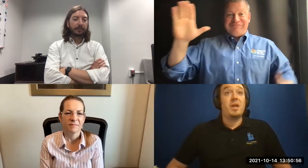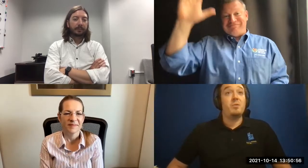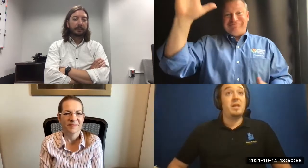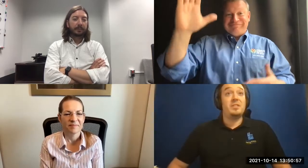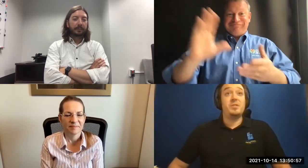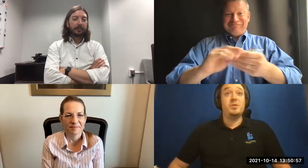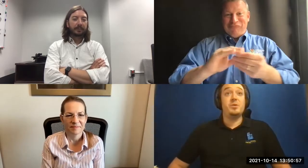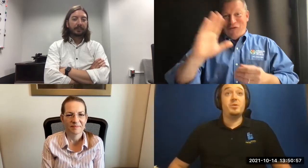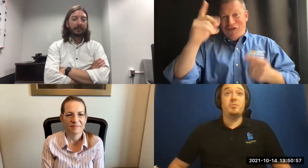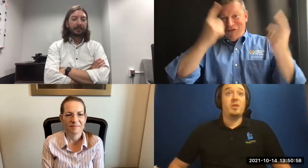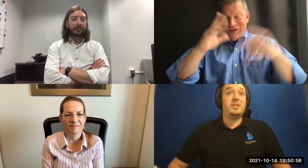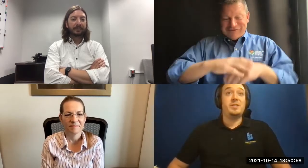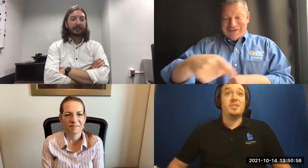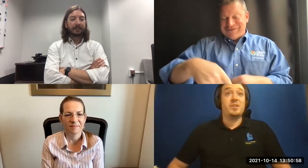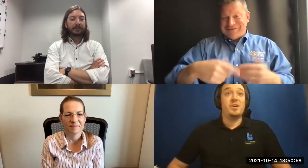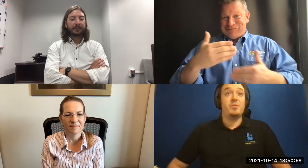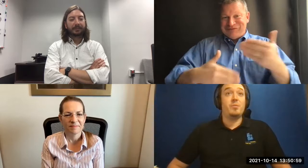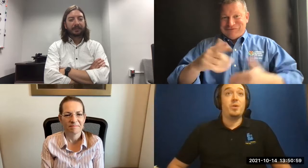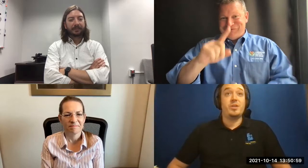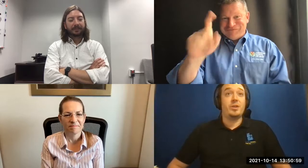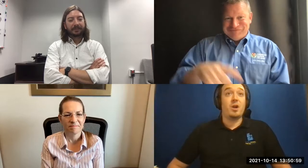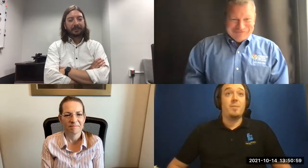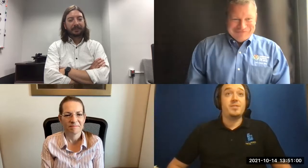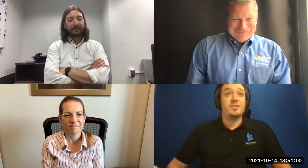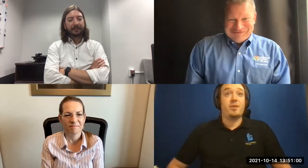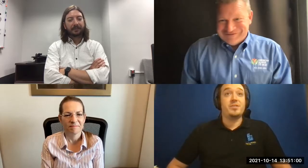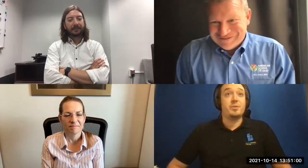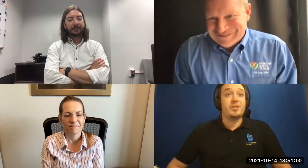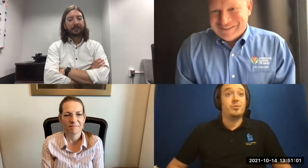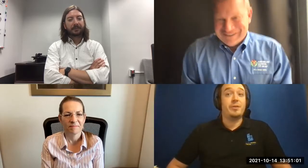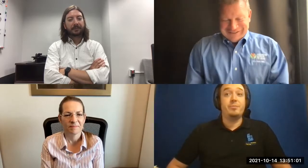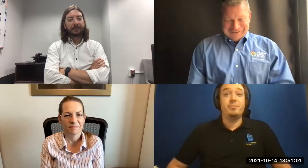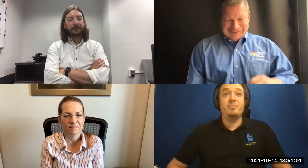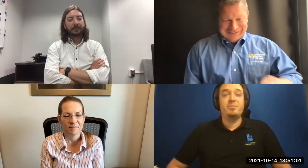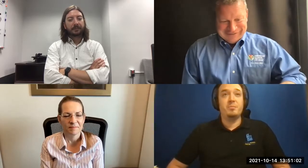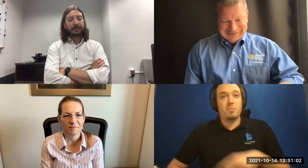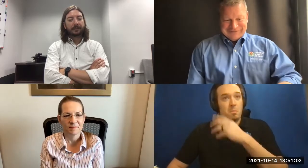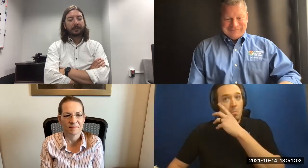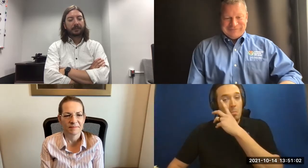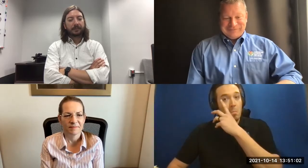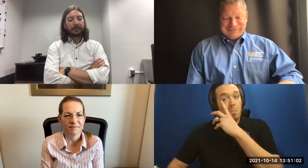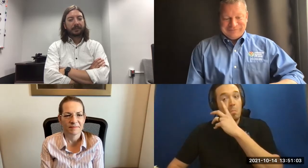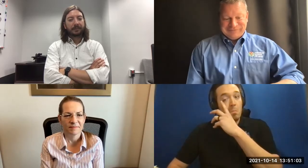Okay, would anyone like to volunteer to start with sharing your comments as far as the procedural manual?